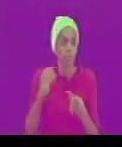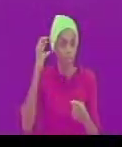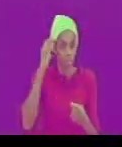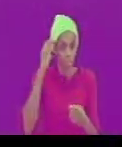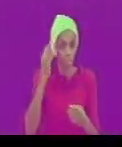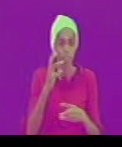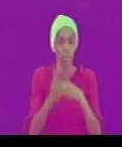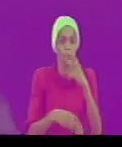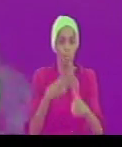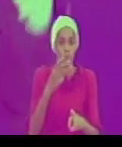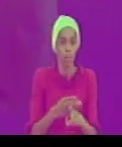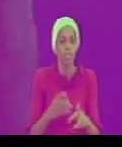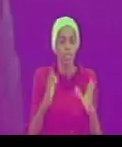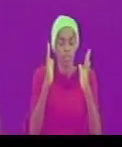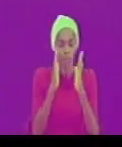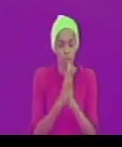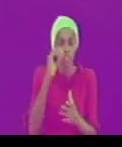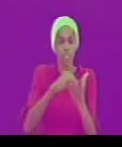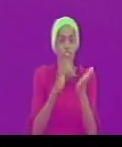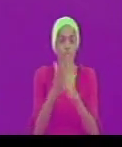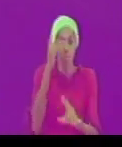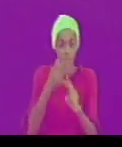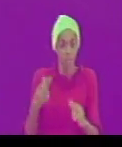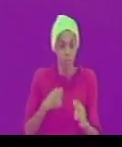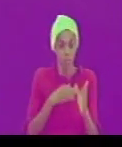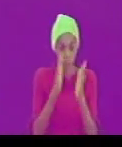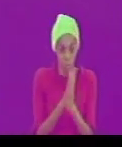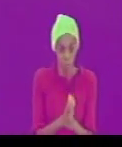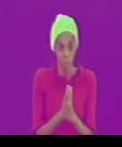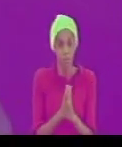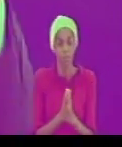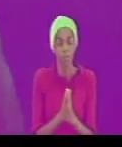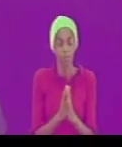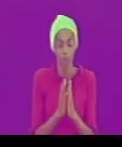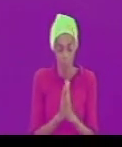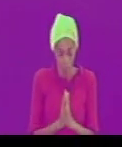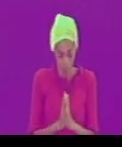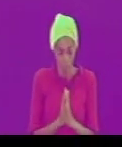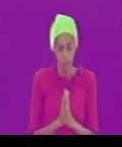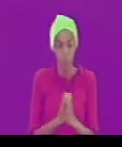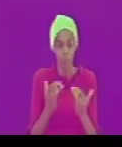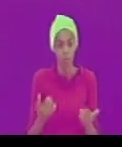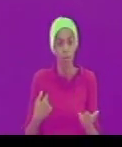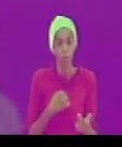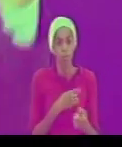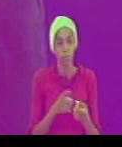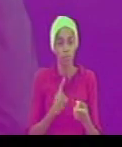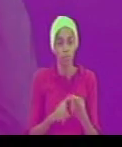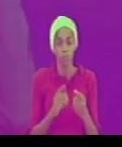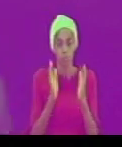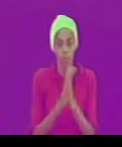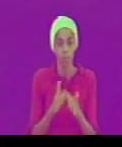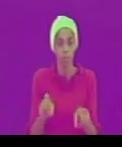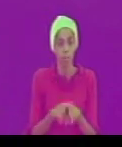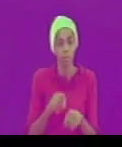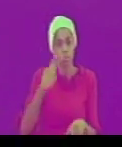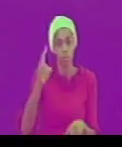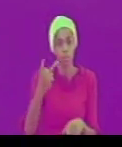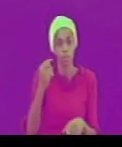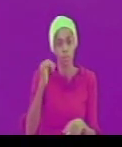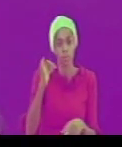pray according to 2 Timothy chapter 3, verse 9. 2 Timothy